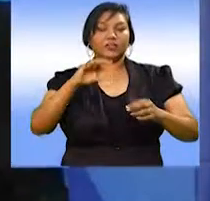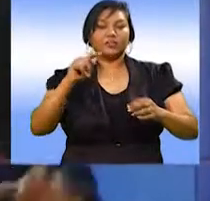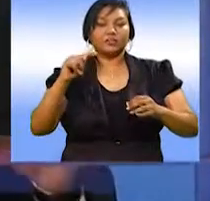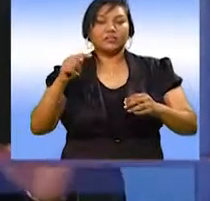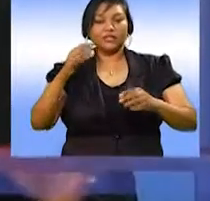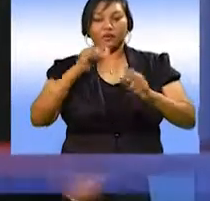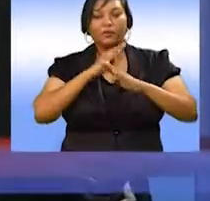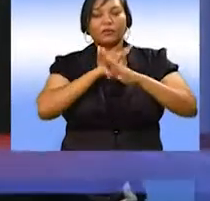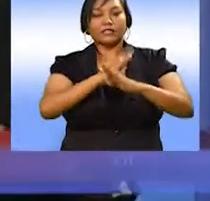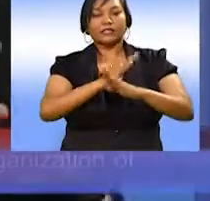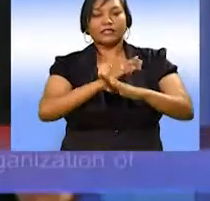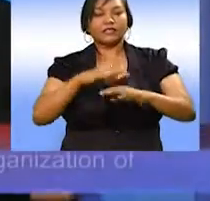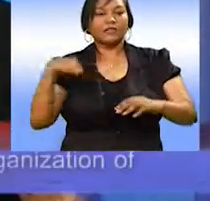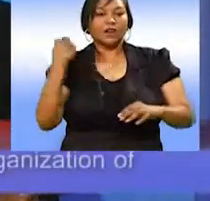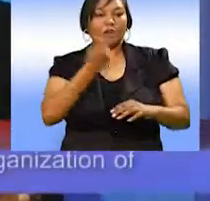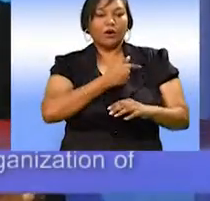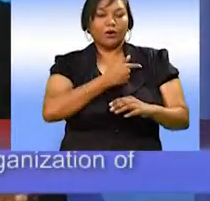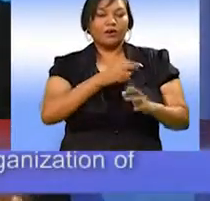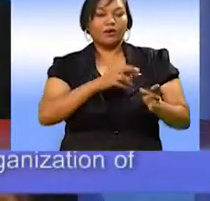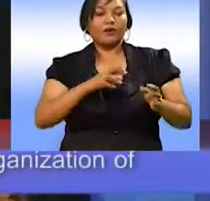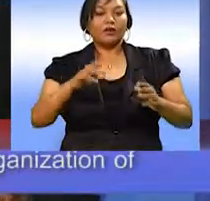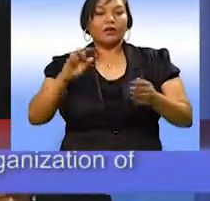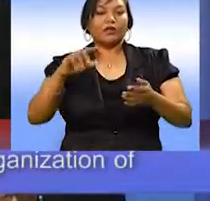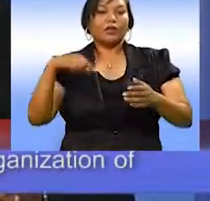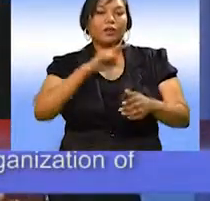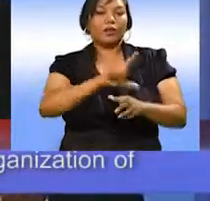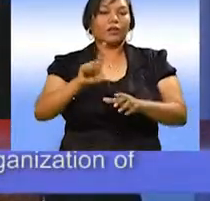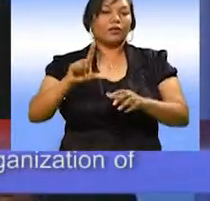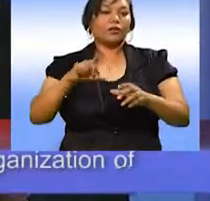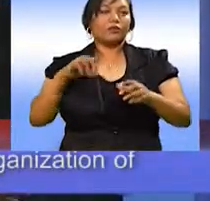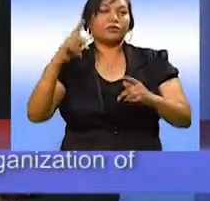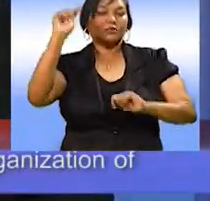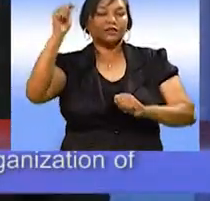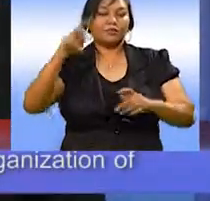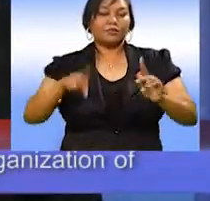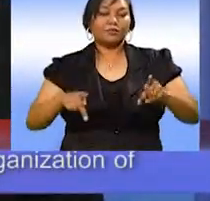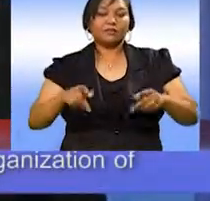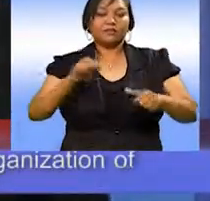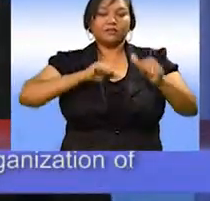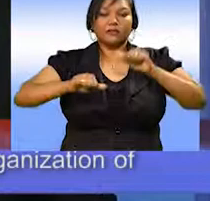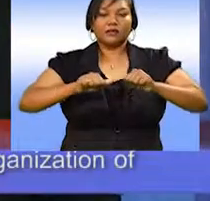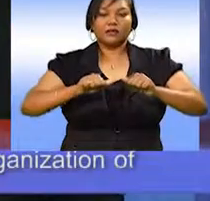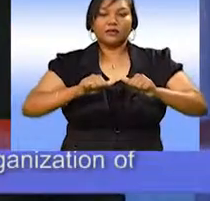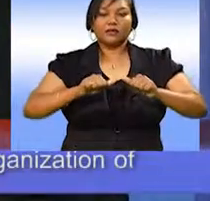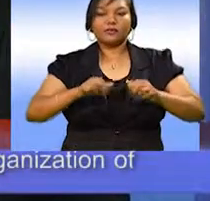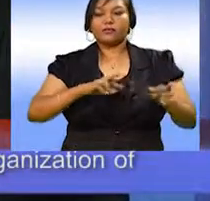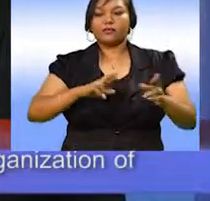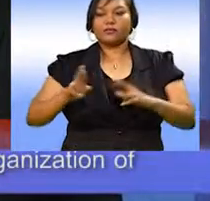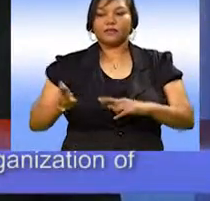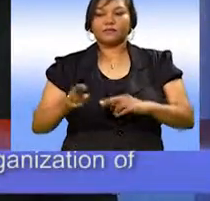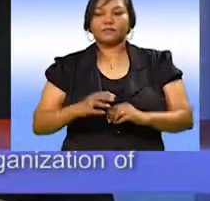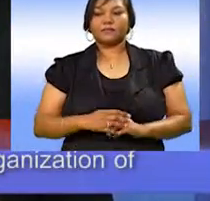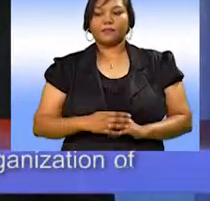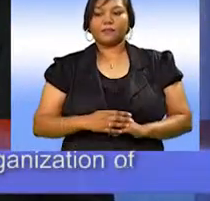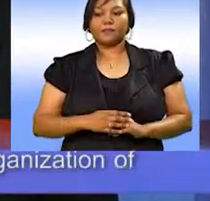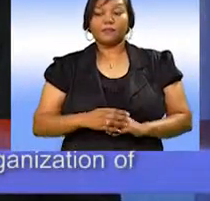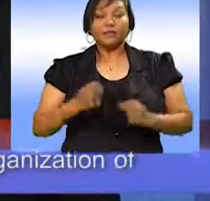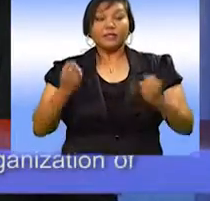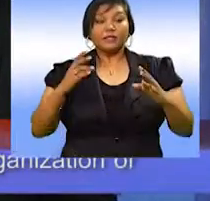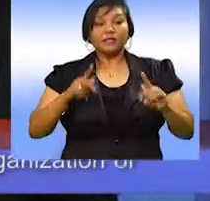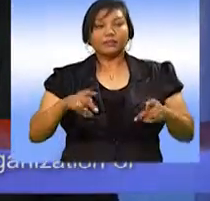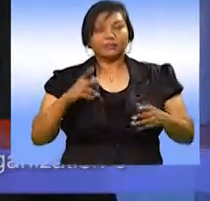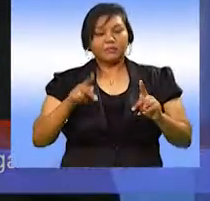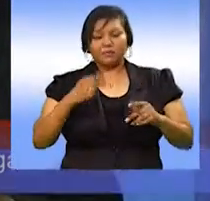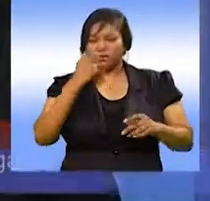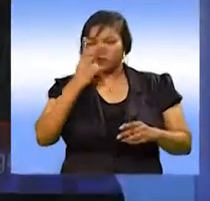his organization for local artists. As a lot of times persons would see COT